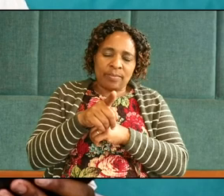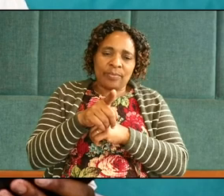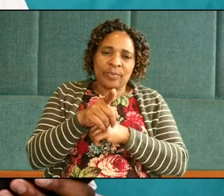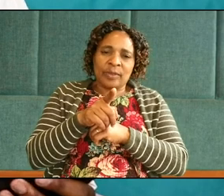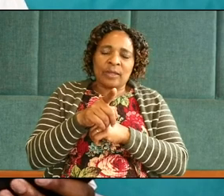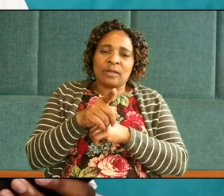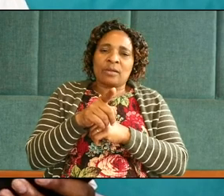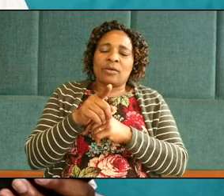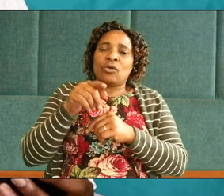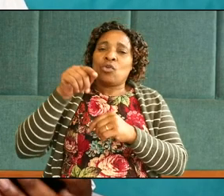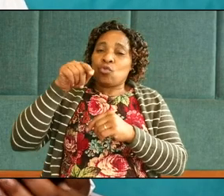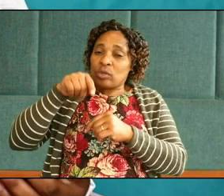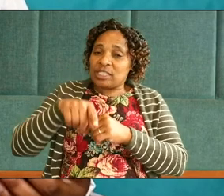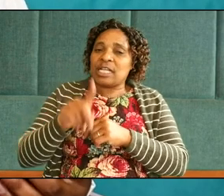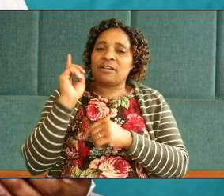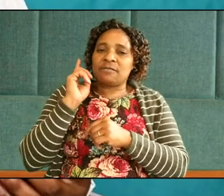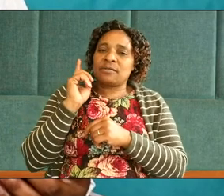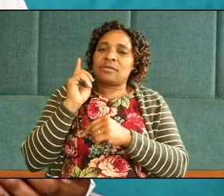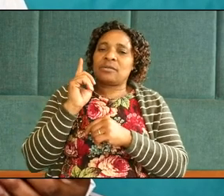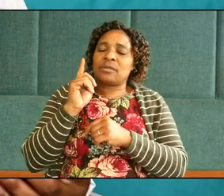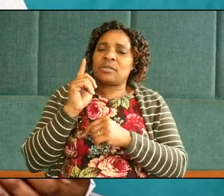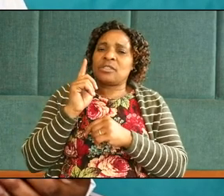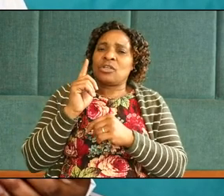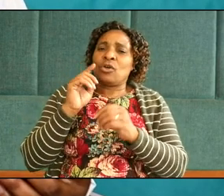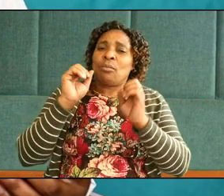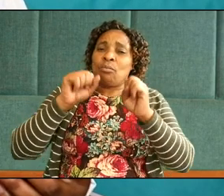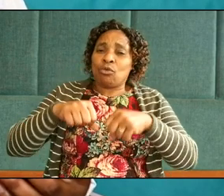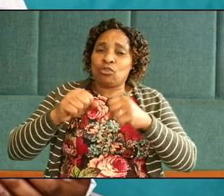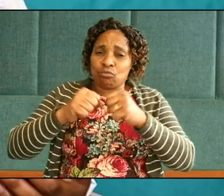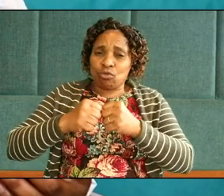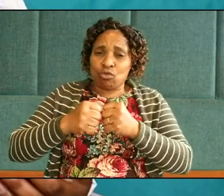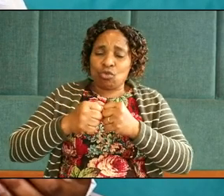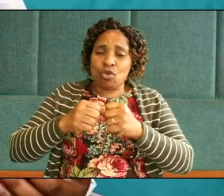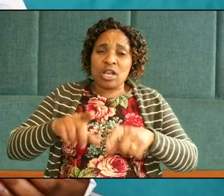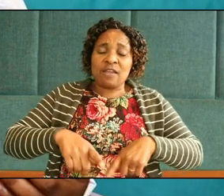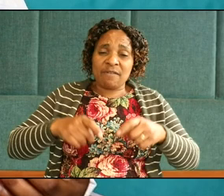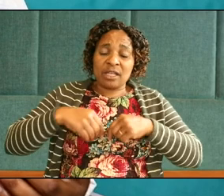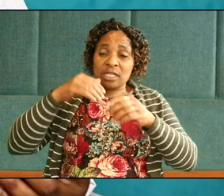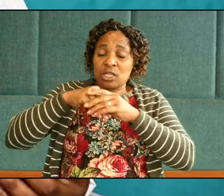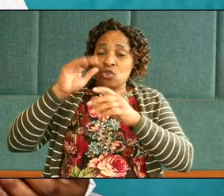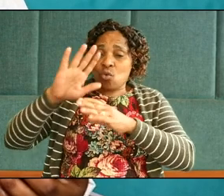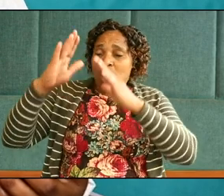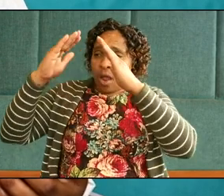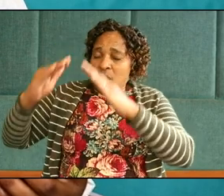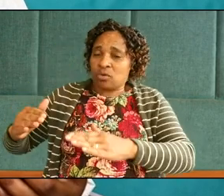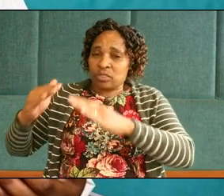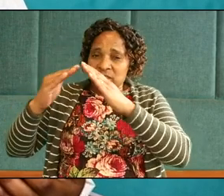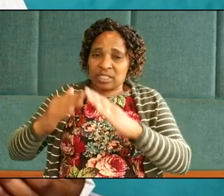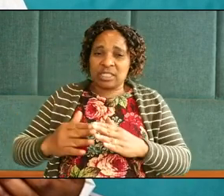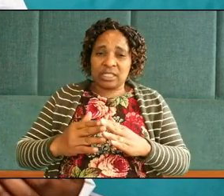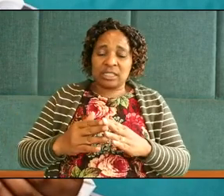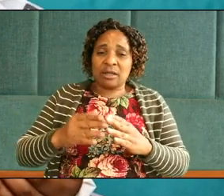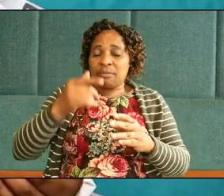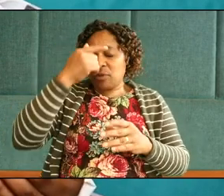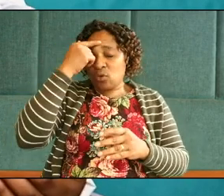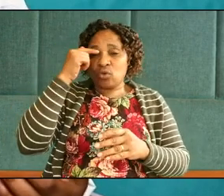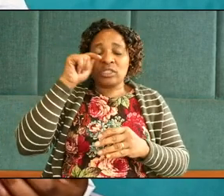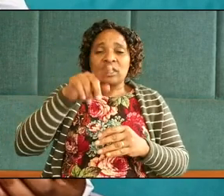for you yourselves to be living in your paneled houses while this house remains a